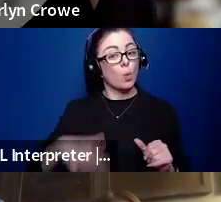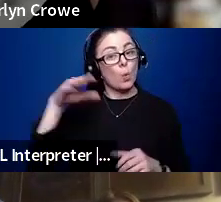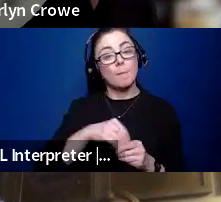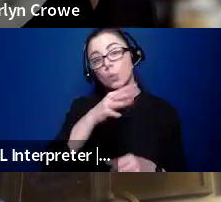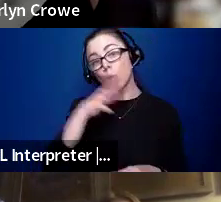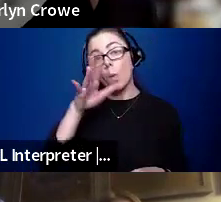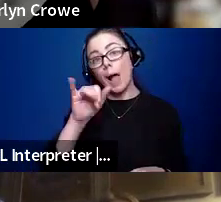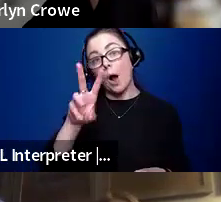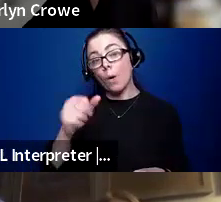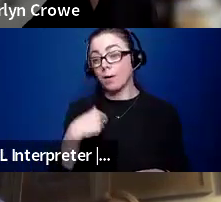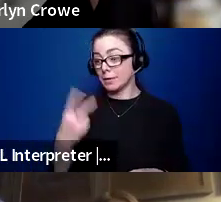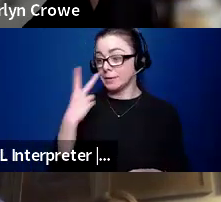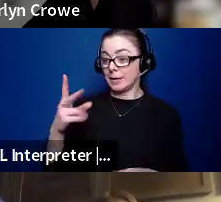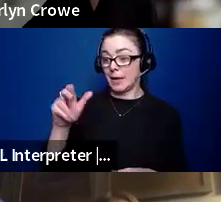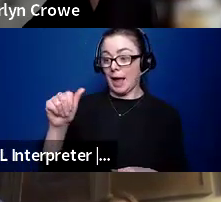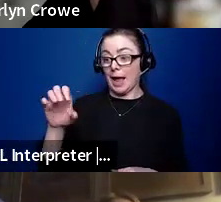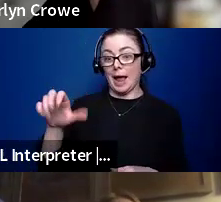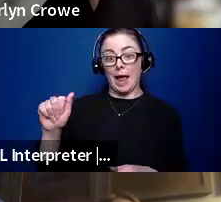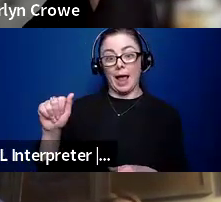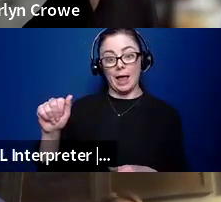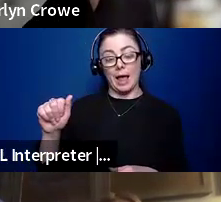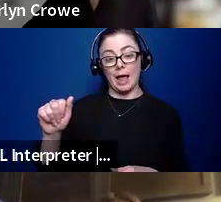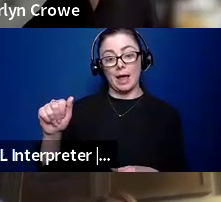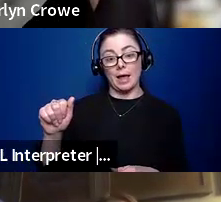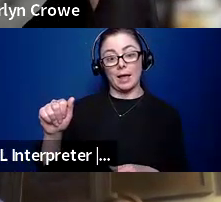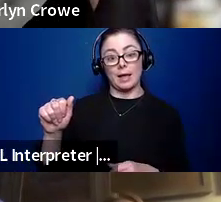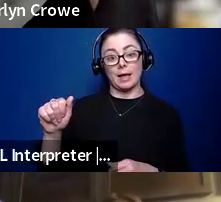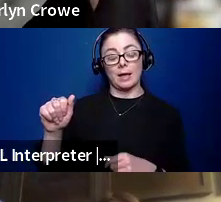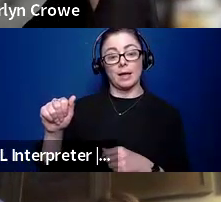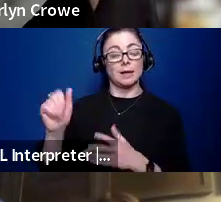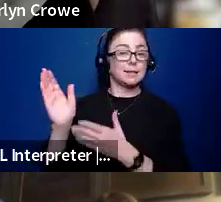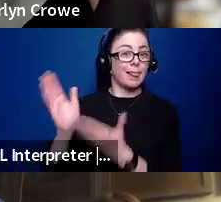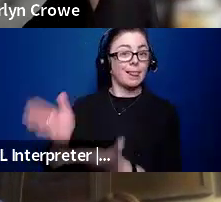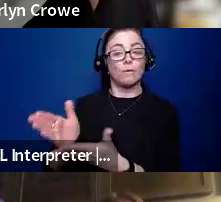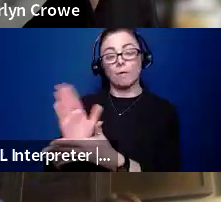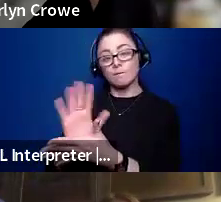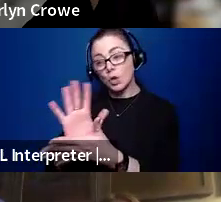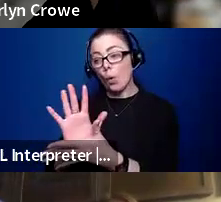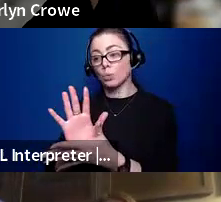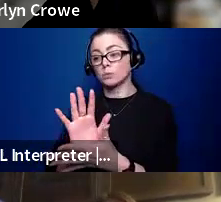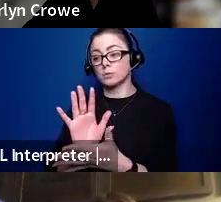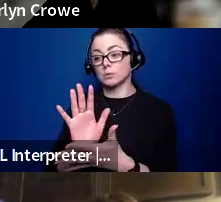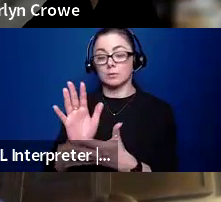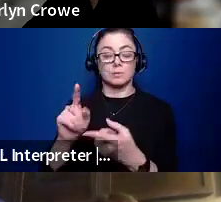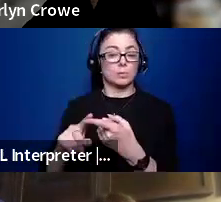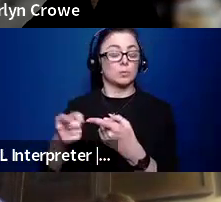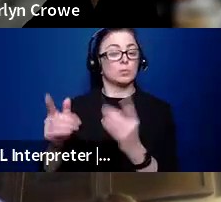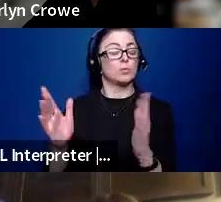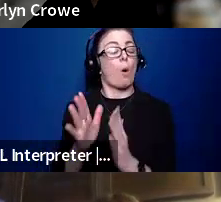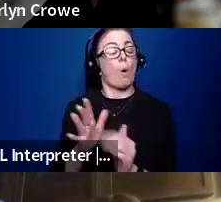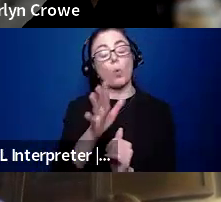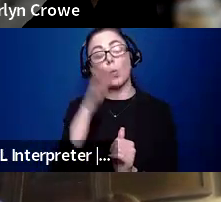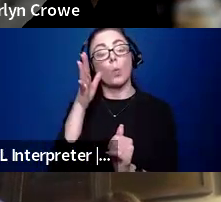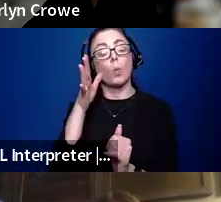Iowa and watching the AEA van deliver videos and films to the small rural school that